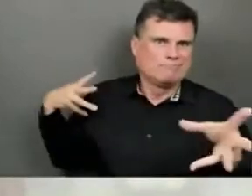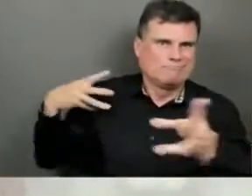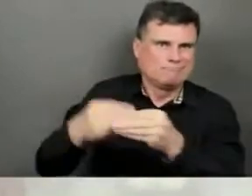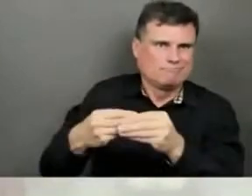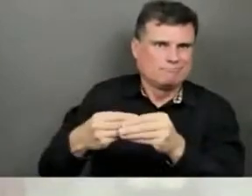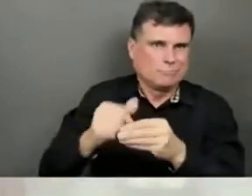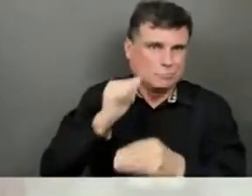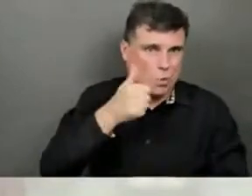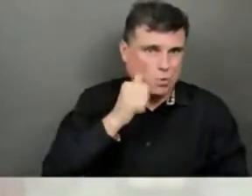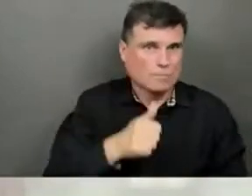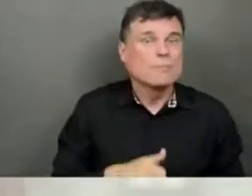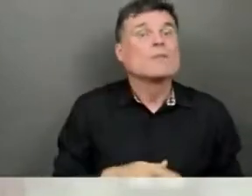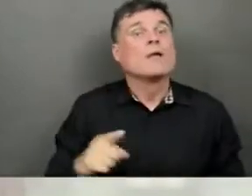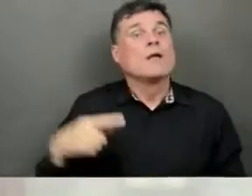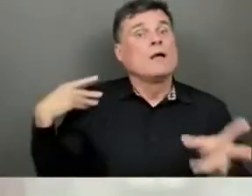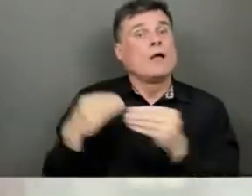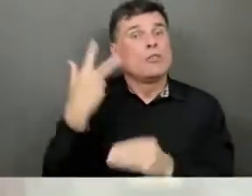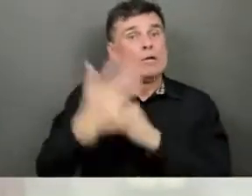over those 3 years?